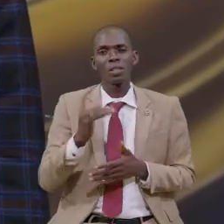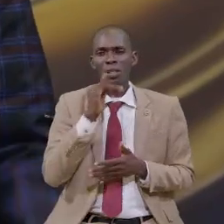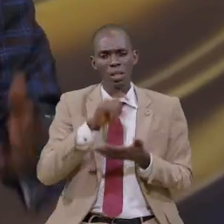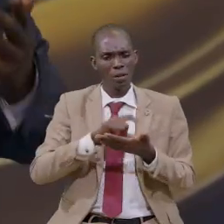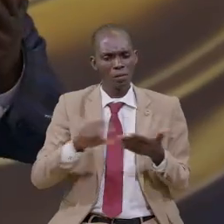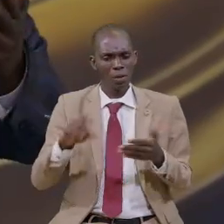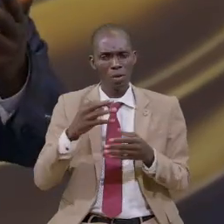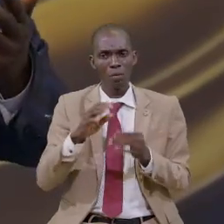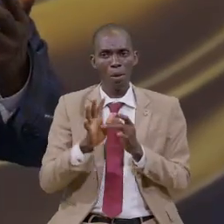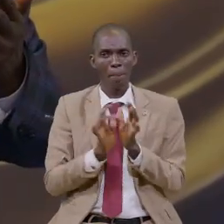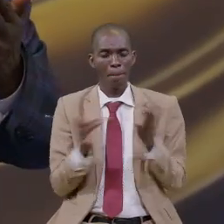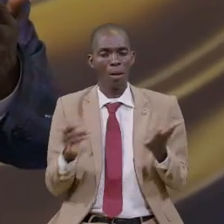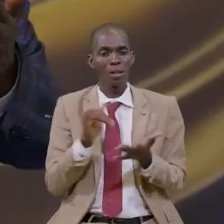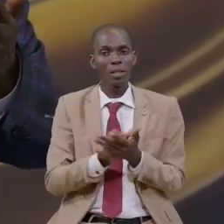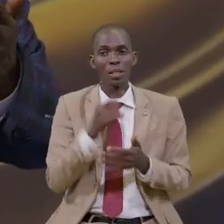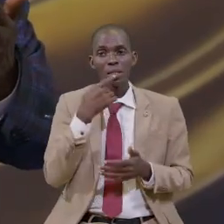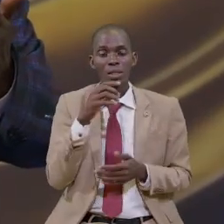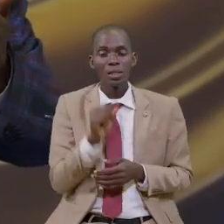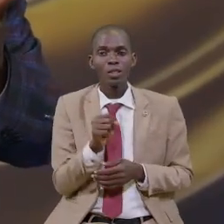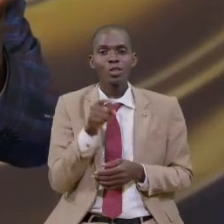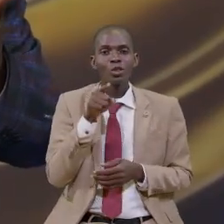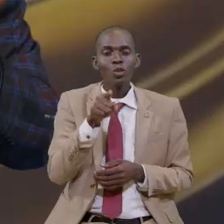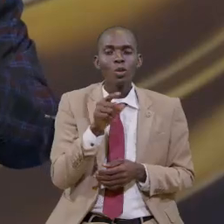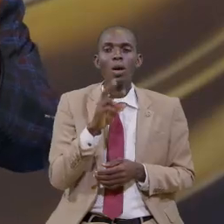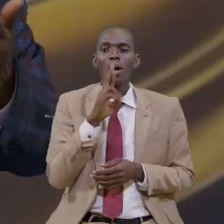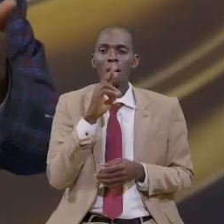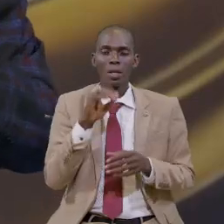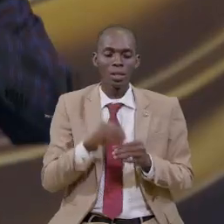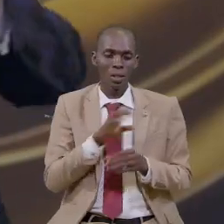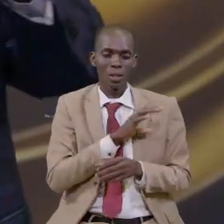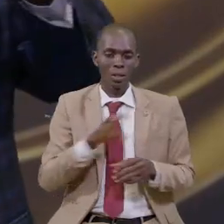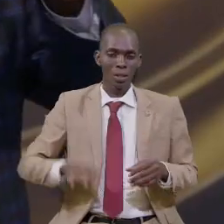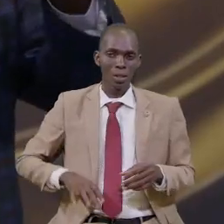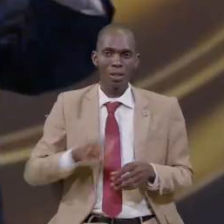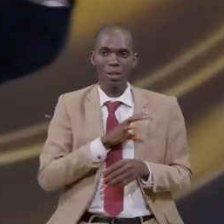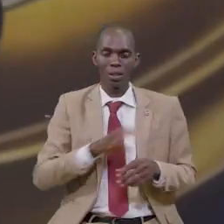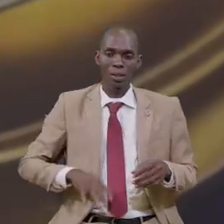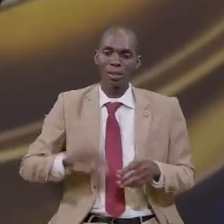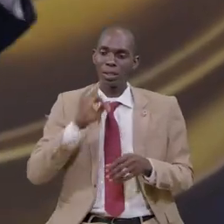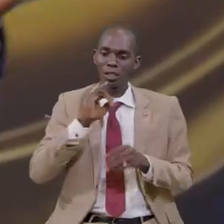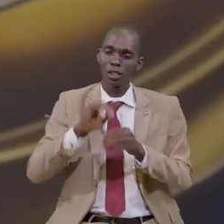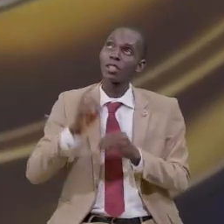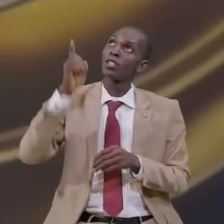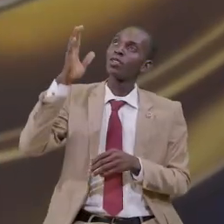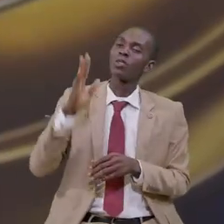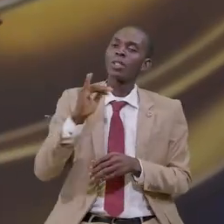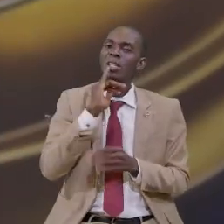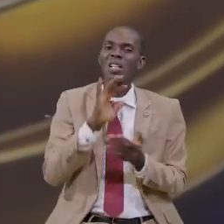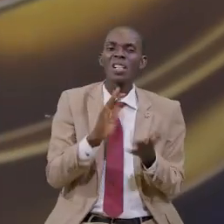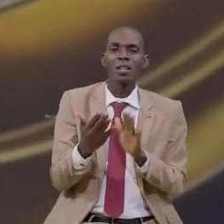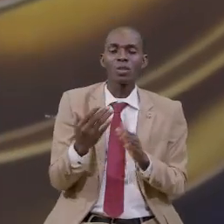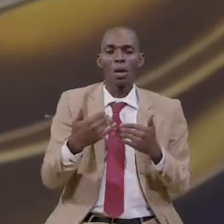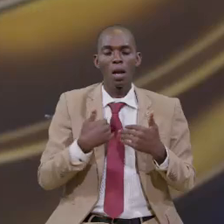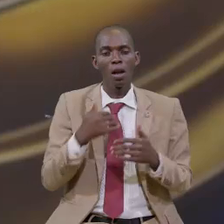that says you are in Christ. Christ is in God. It's like you have a big envelope, you